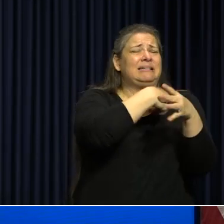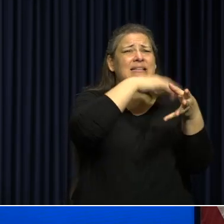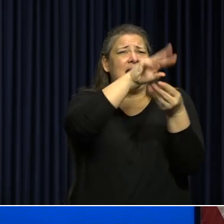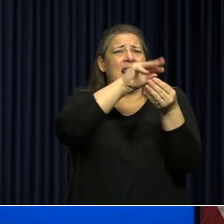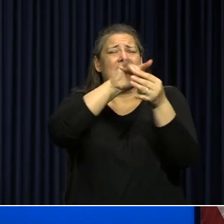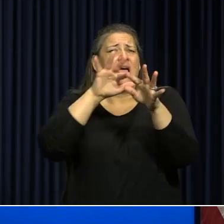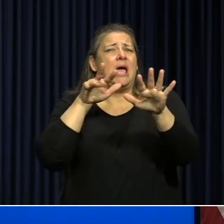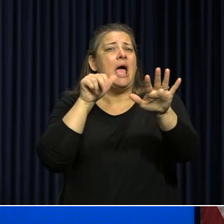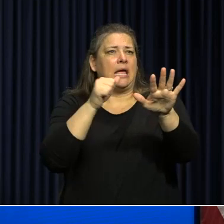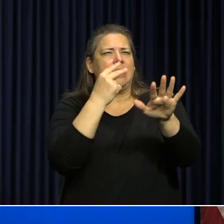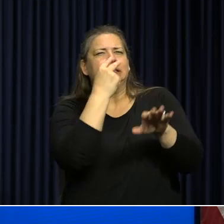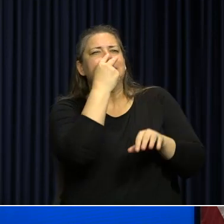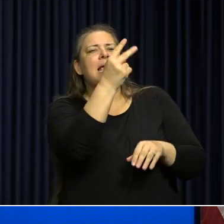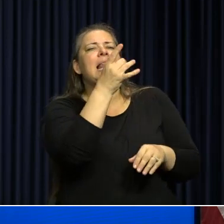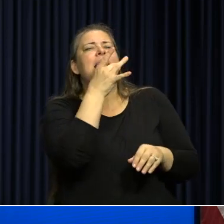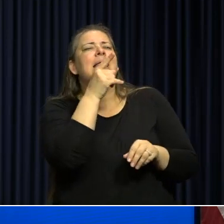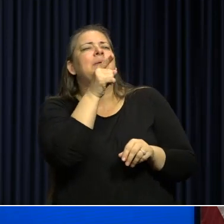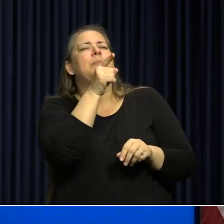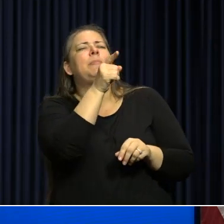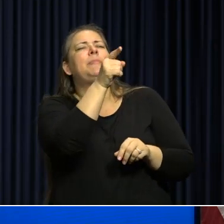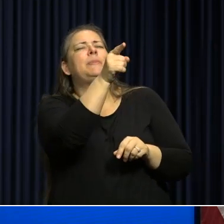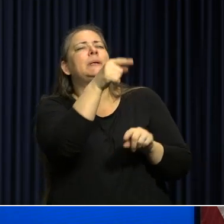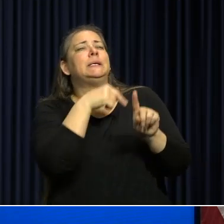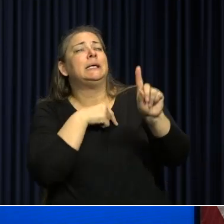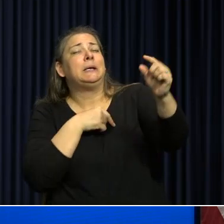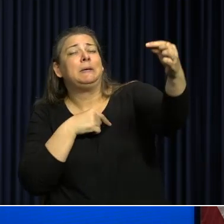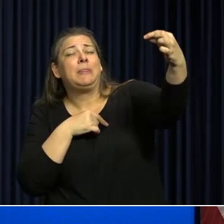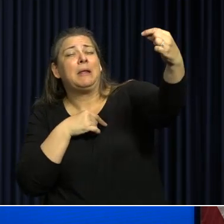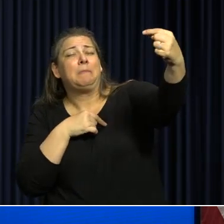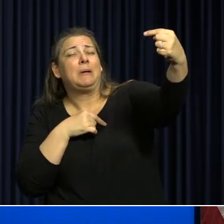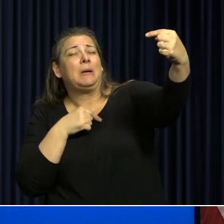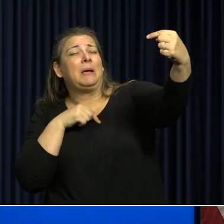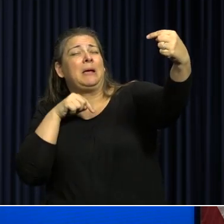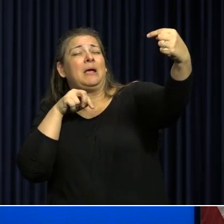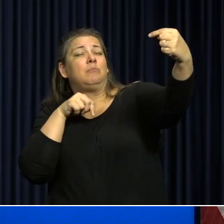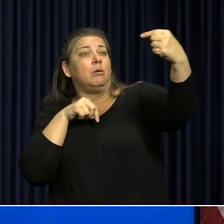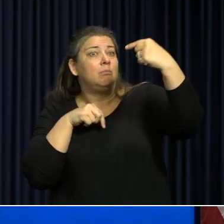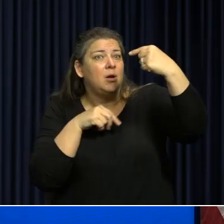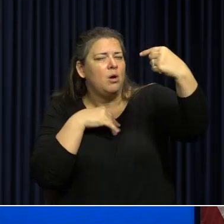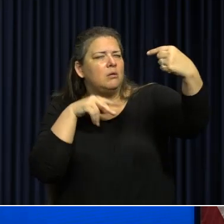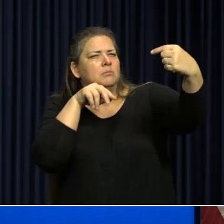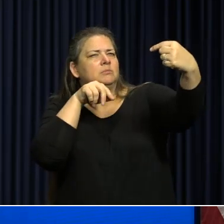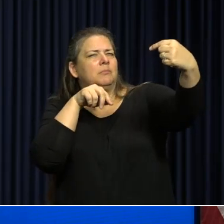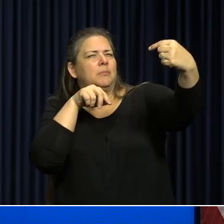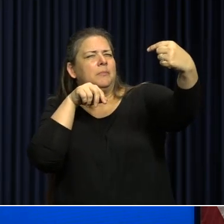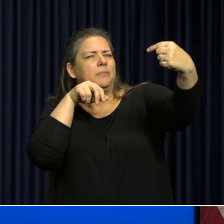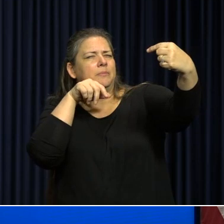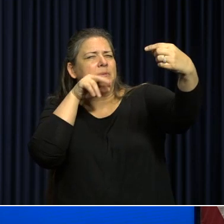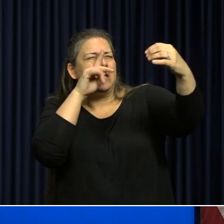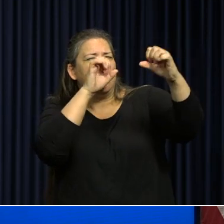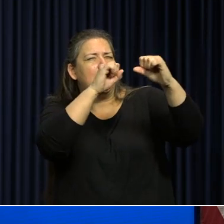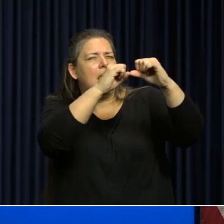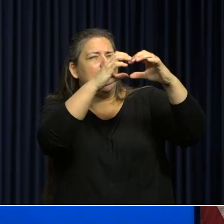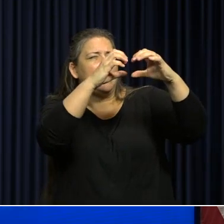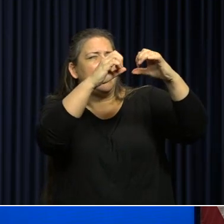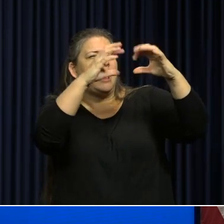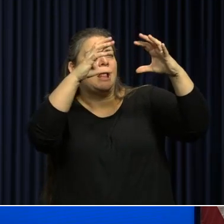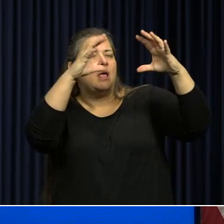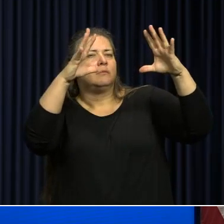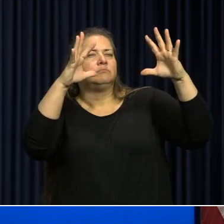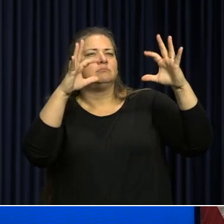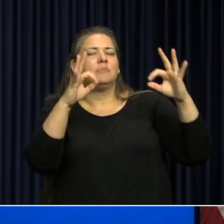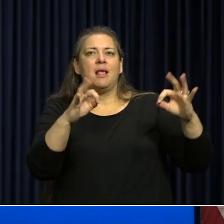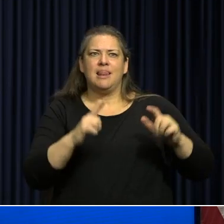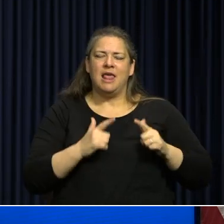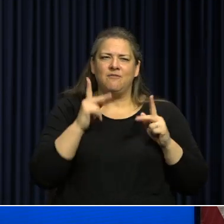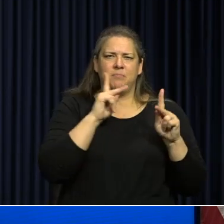it. But we got to walk towards it, and we can't rush it. And we got to know that lives are on the line, and this is a significantly